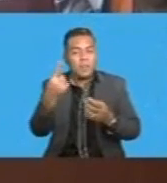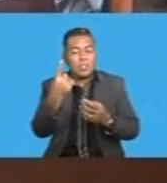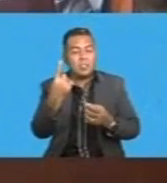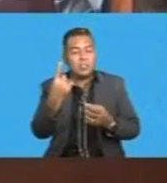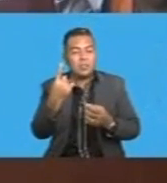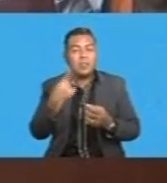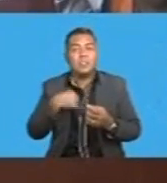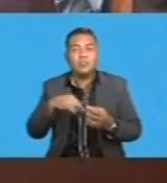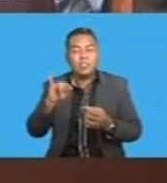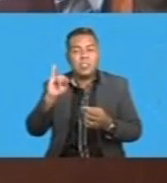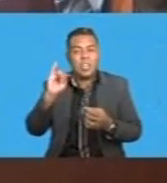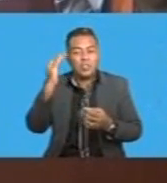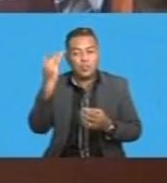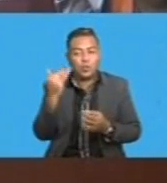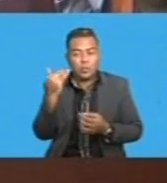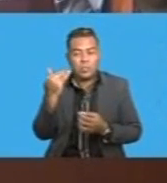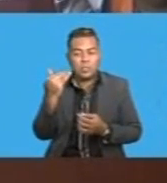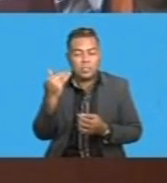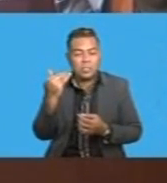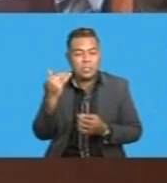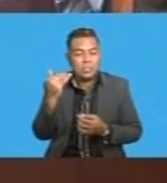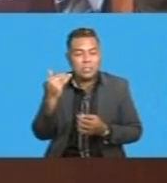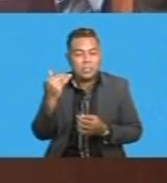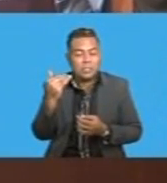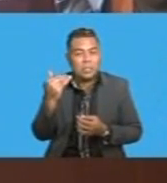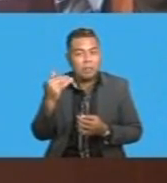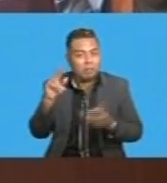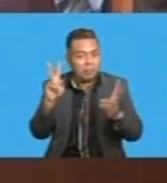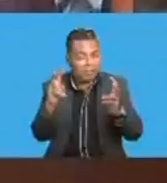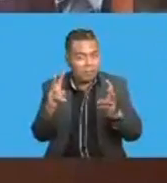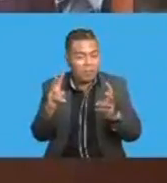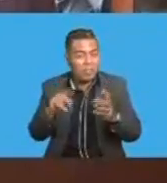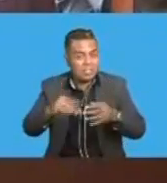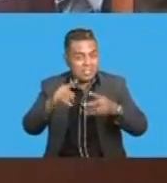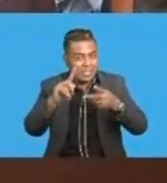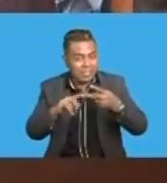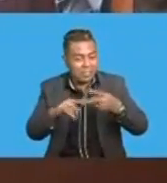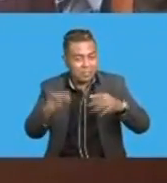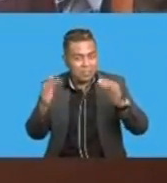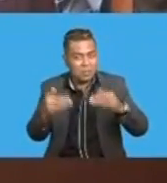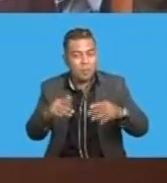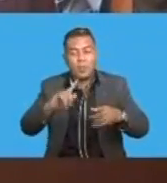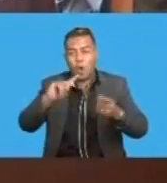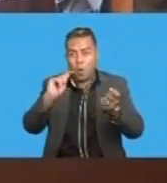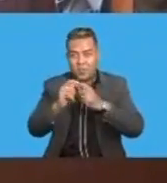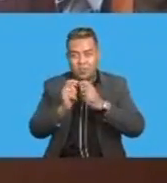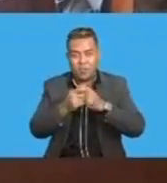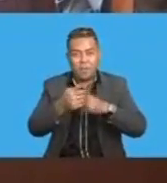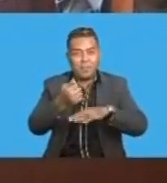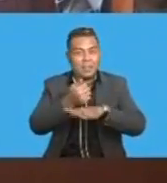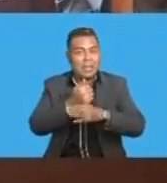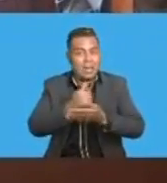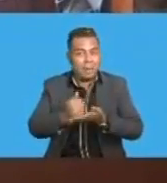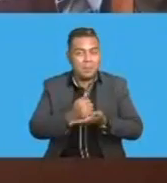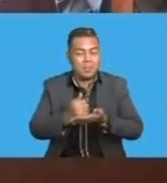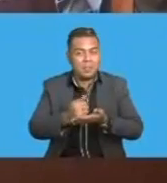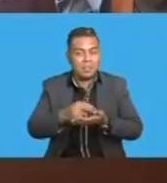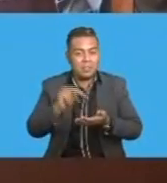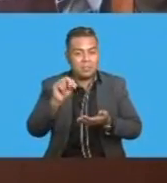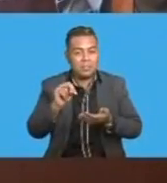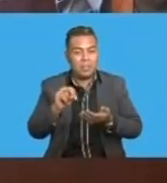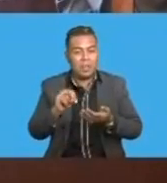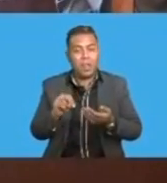one is actually just a short title. The second clause is about the actual omission of the numbers that's required. And the third